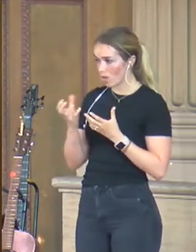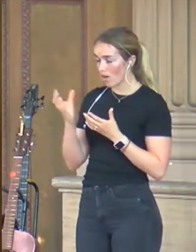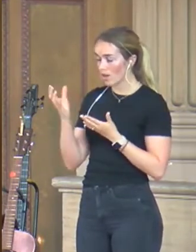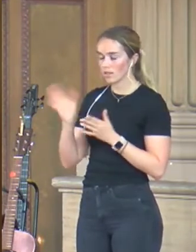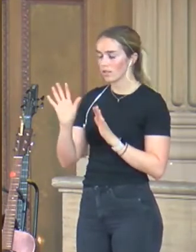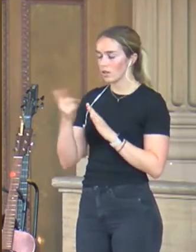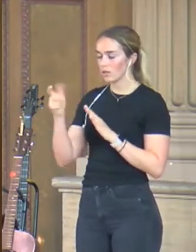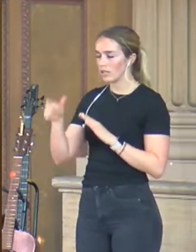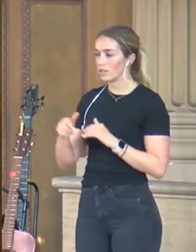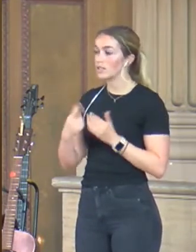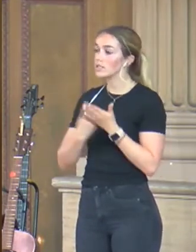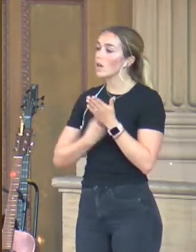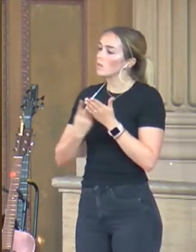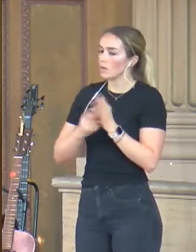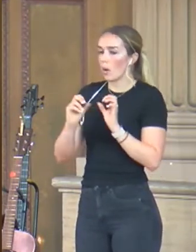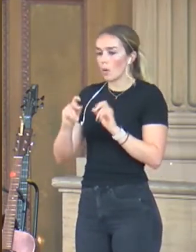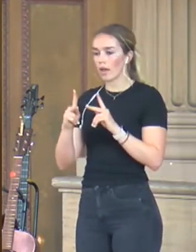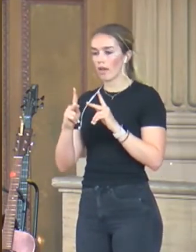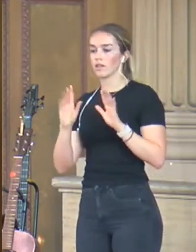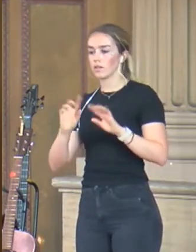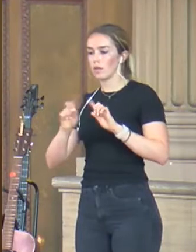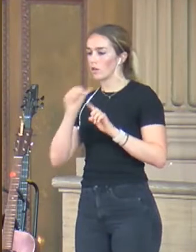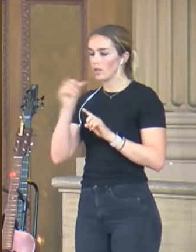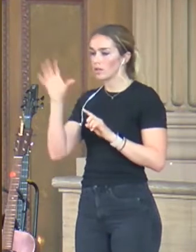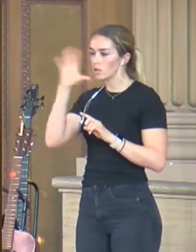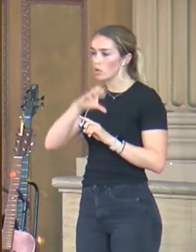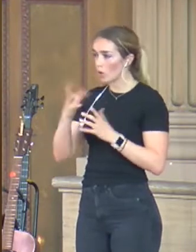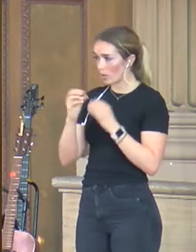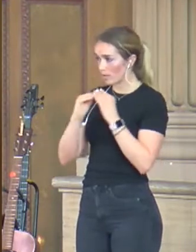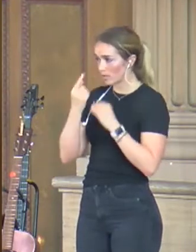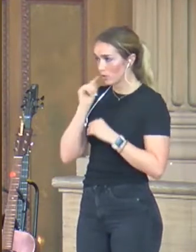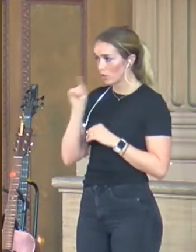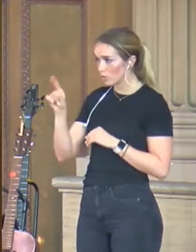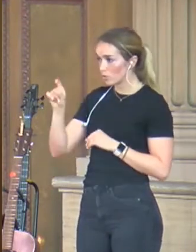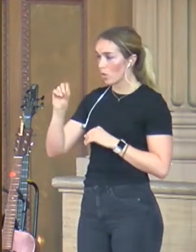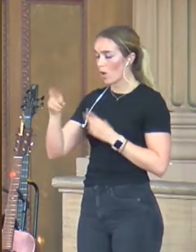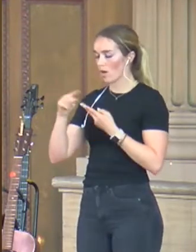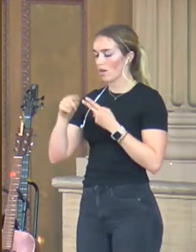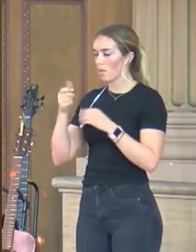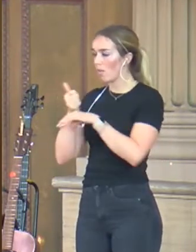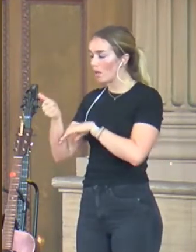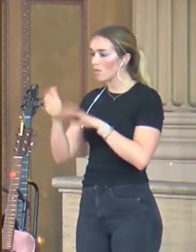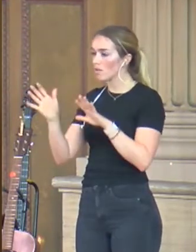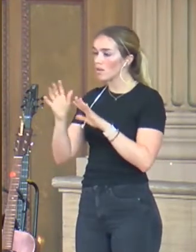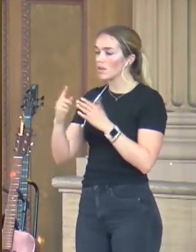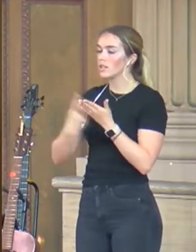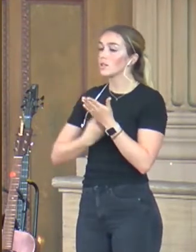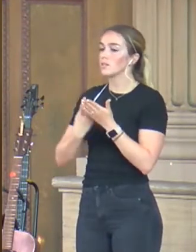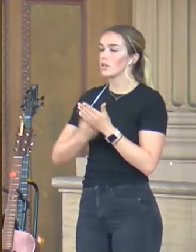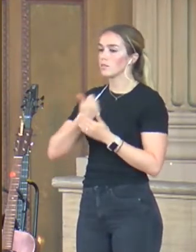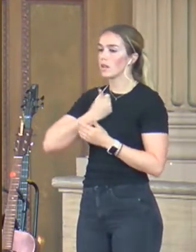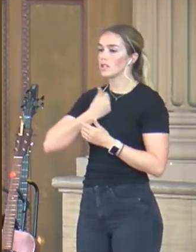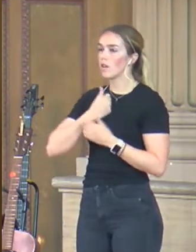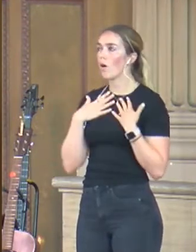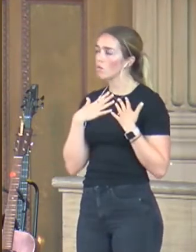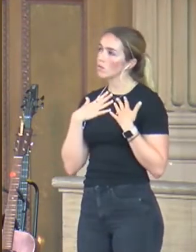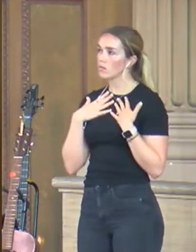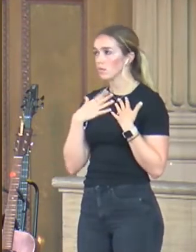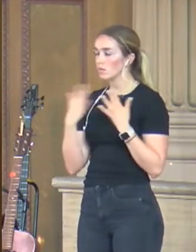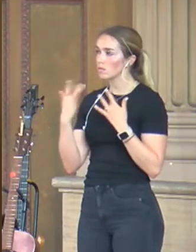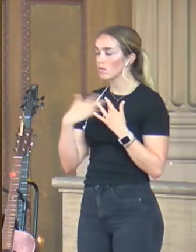I mean, sometimes that's warranted, but we shouldn't assume it is. I know there have been times where sometimes I can get like very woe is me in my